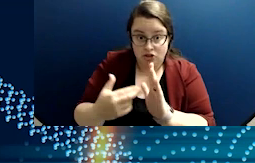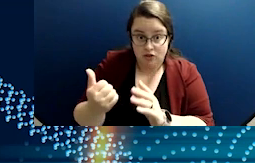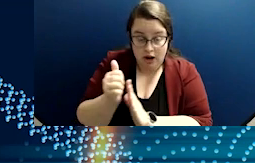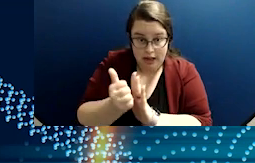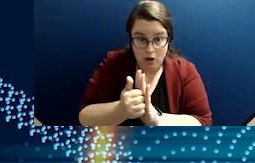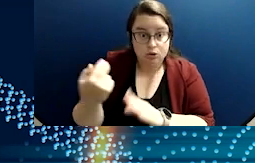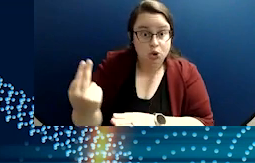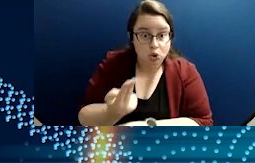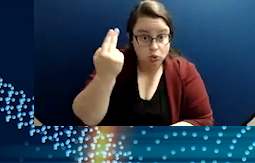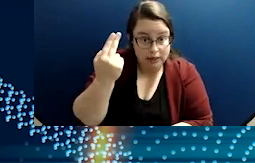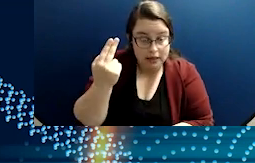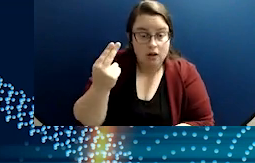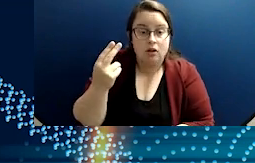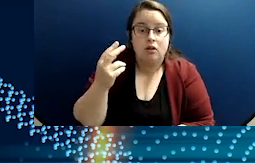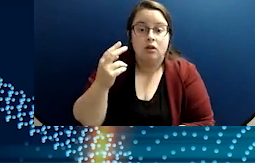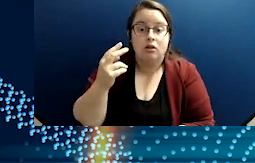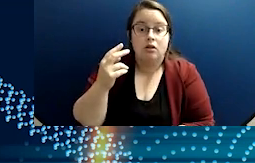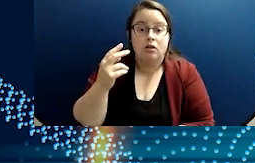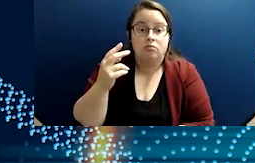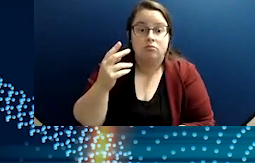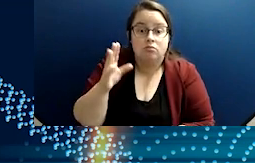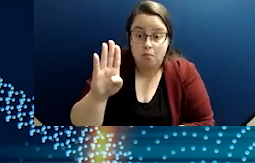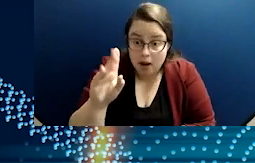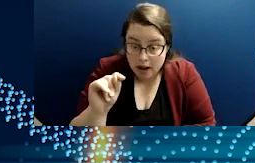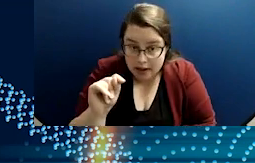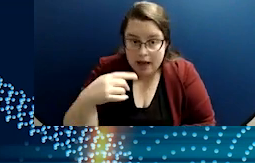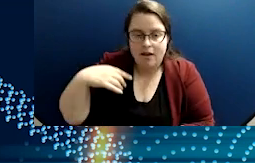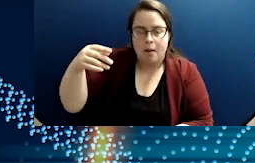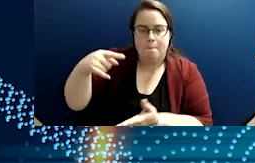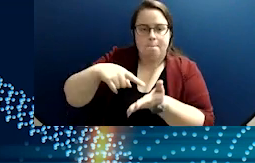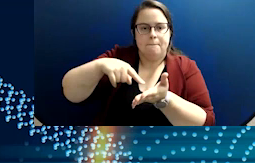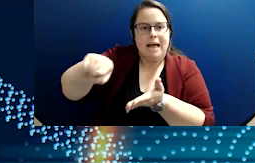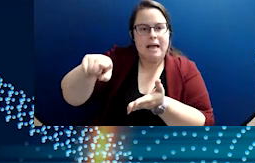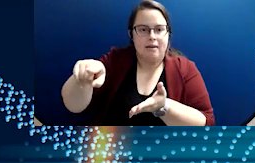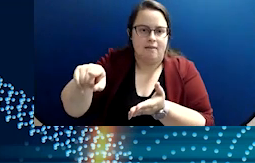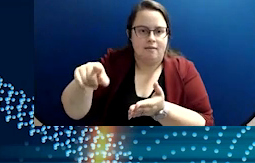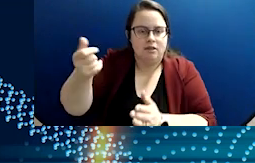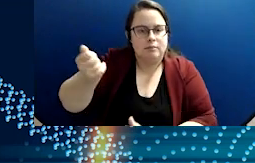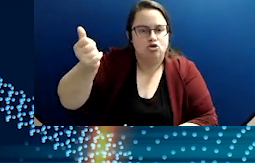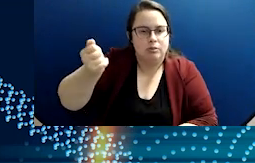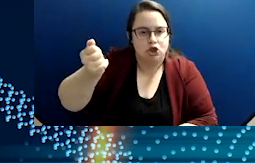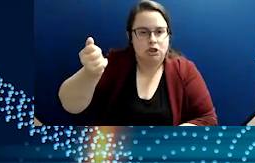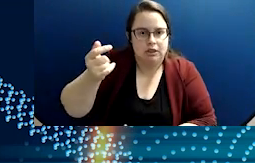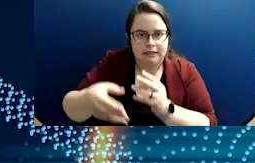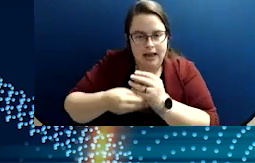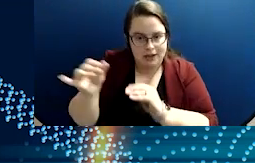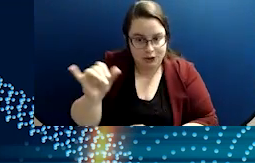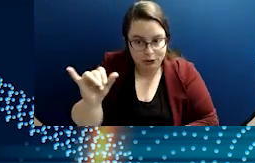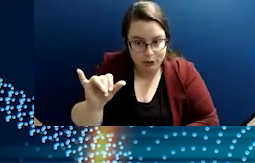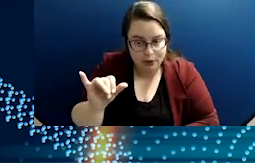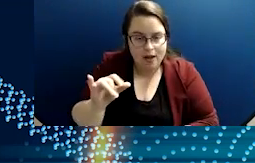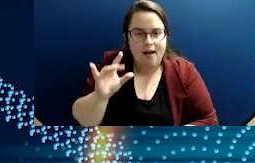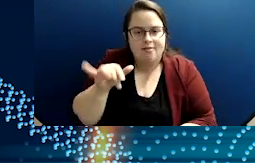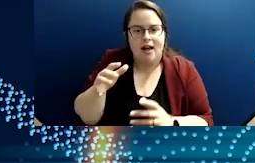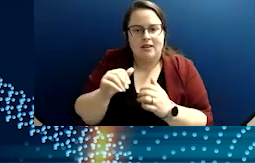it, but there's also a pay for version. There's a subscription that's added to it. And that's how a lot